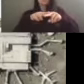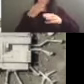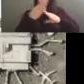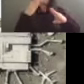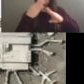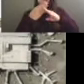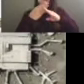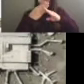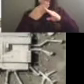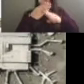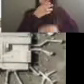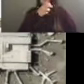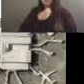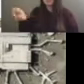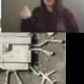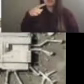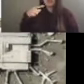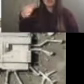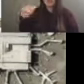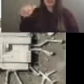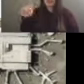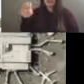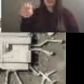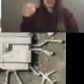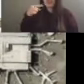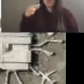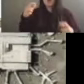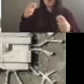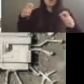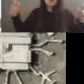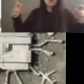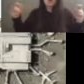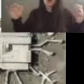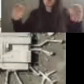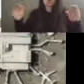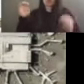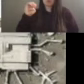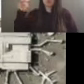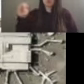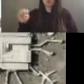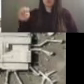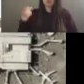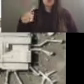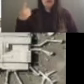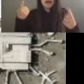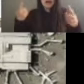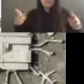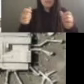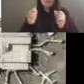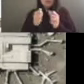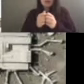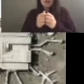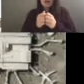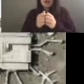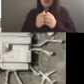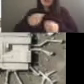So this airport is a lot bigger than the Eugene Airport. So that what's happening with the luggage here is